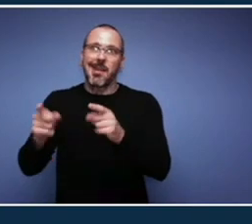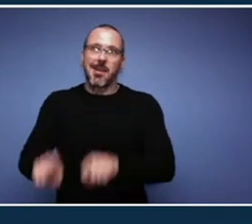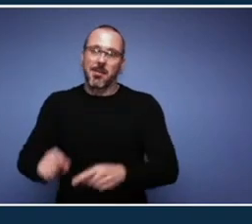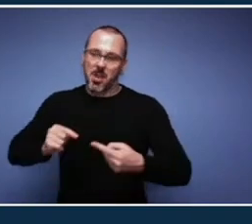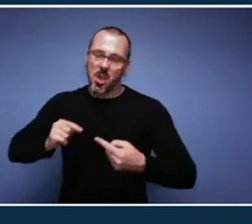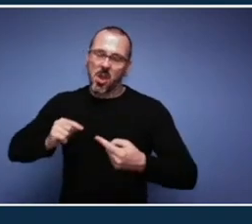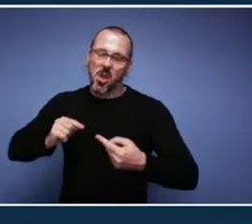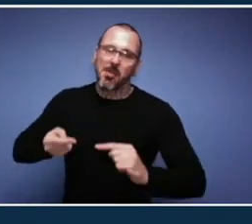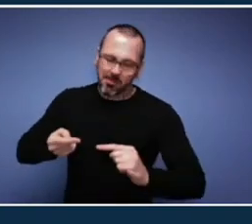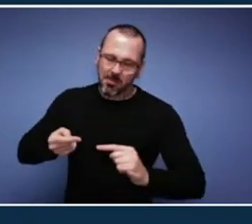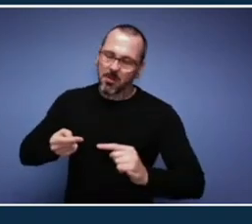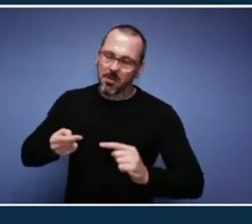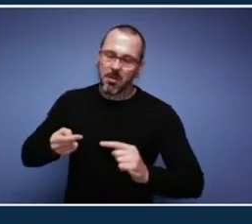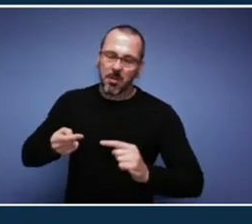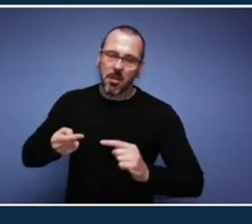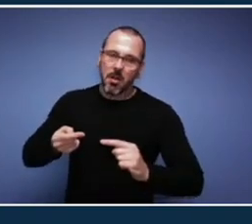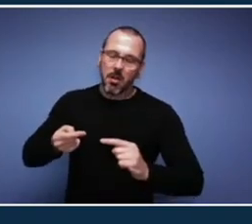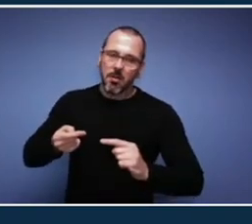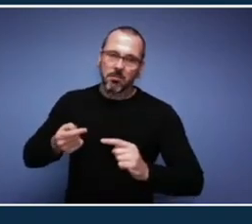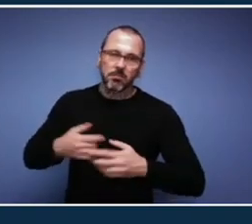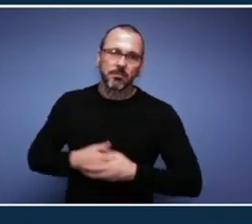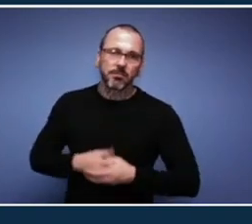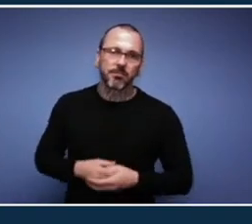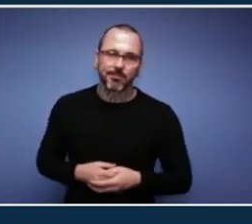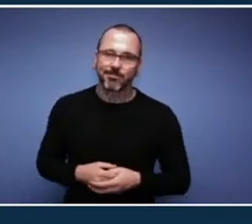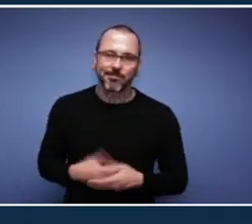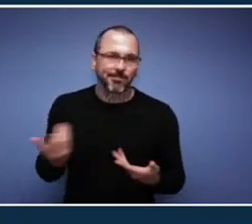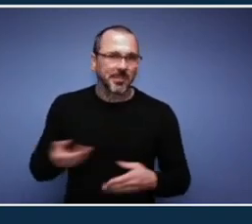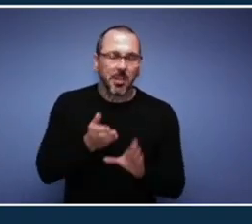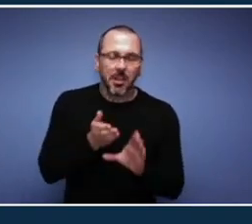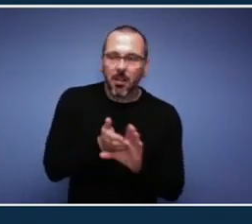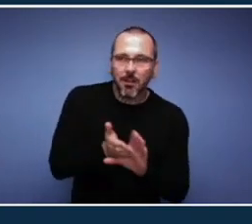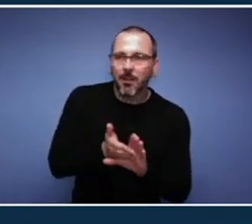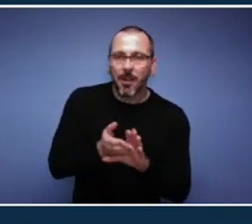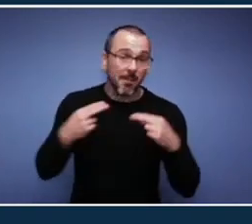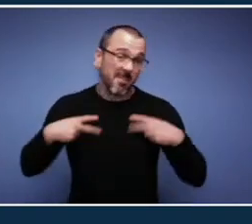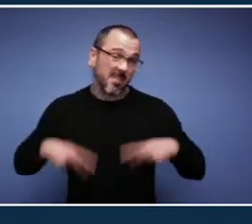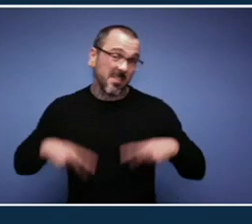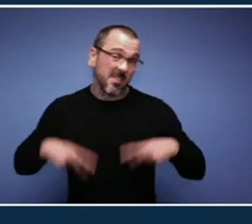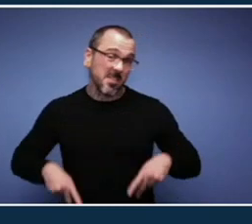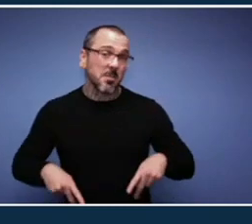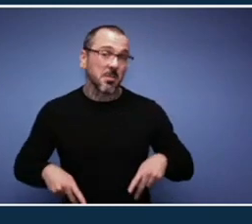of a false narrative to say that